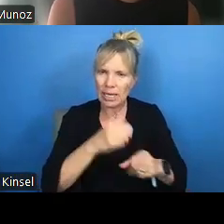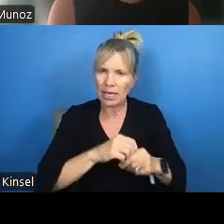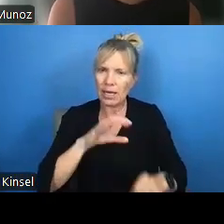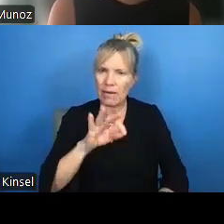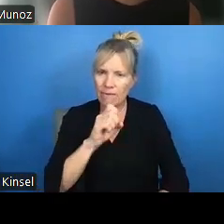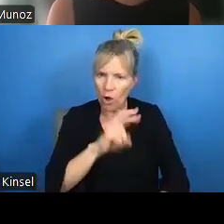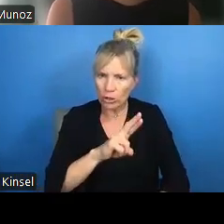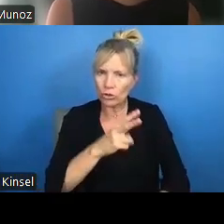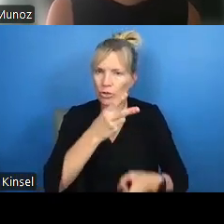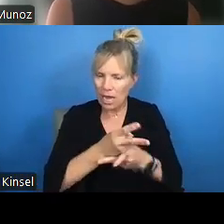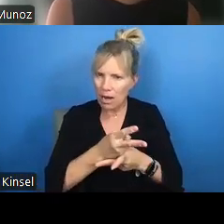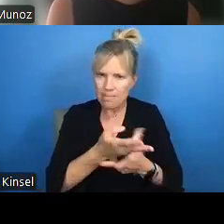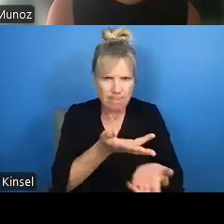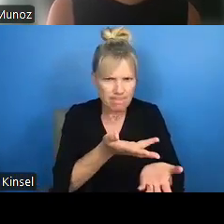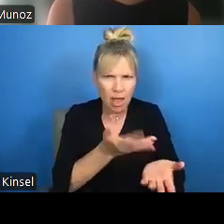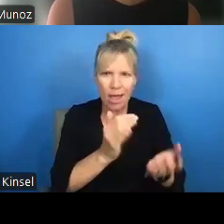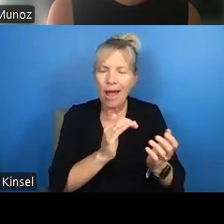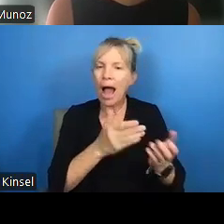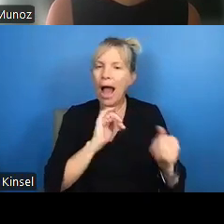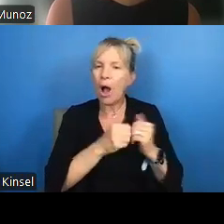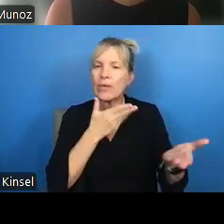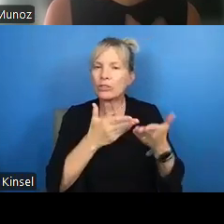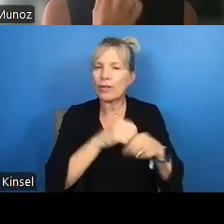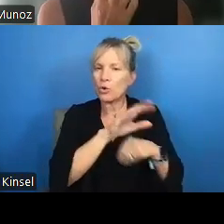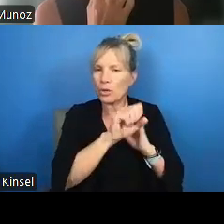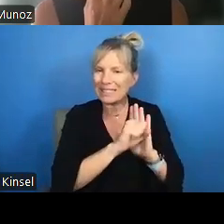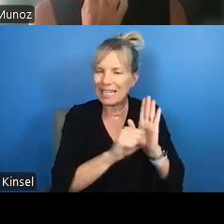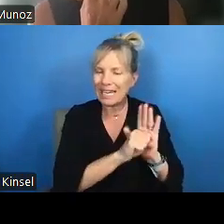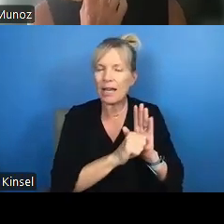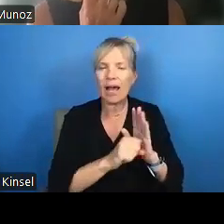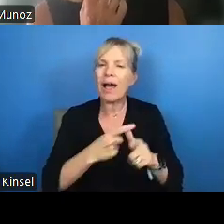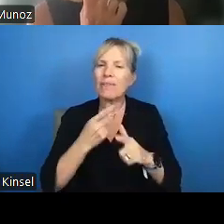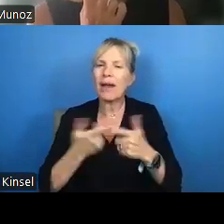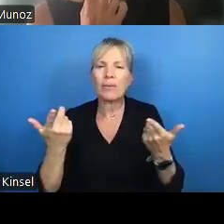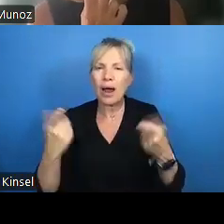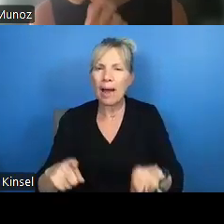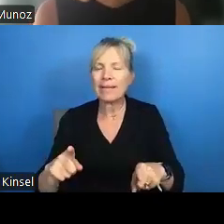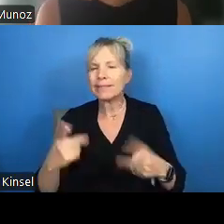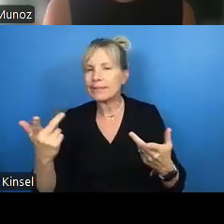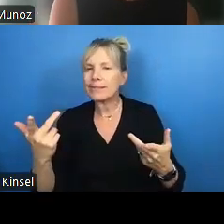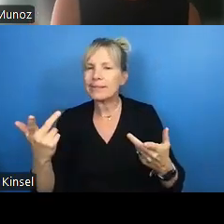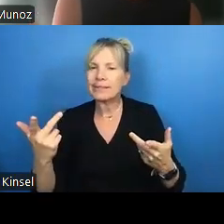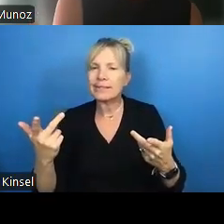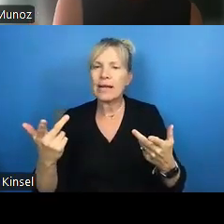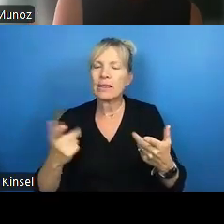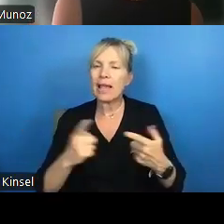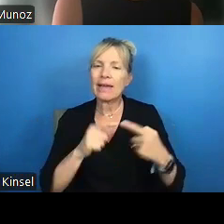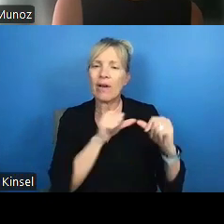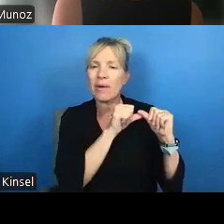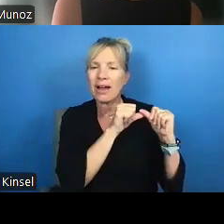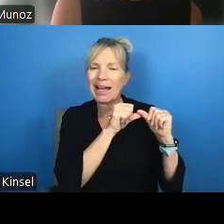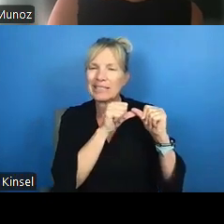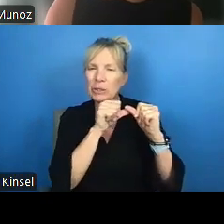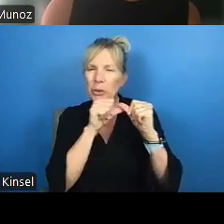foster care are served in your state, and what happens from, say, a continuity